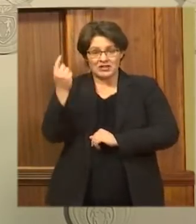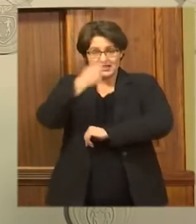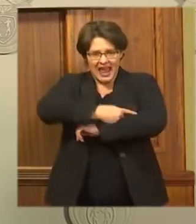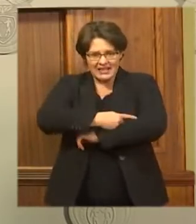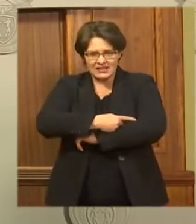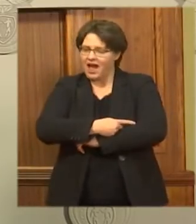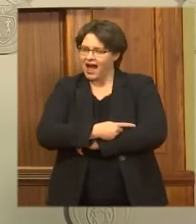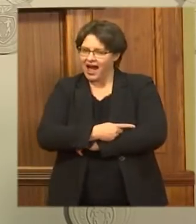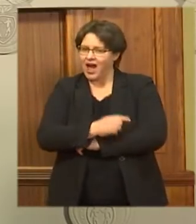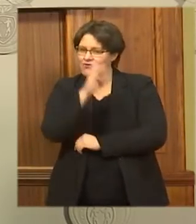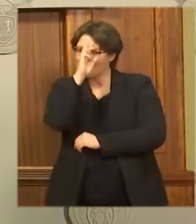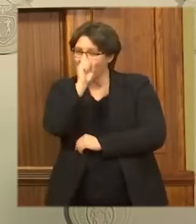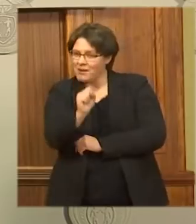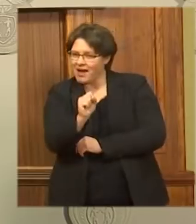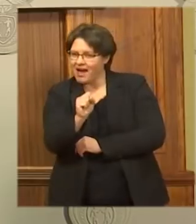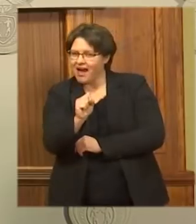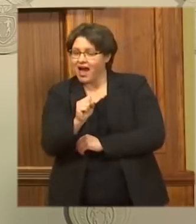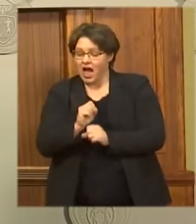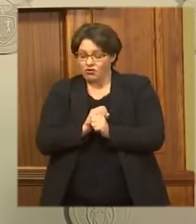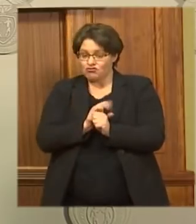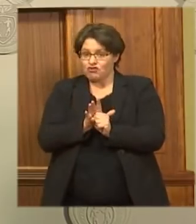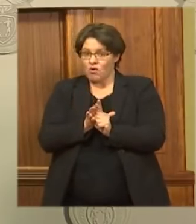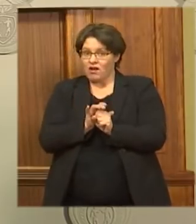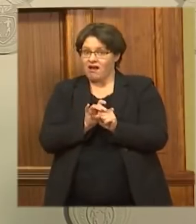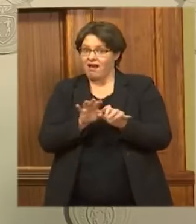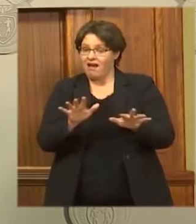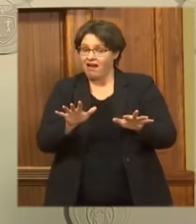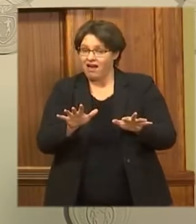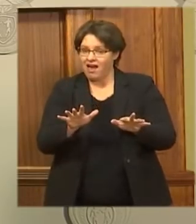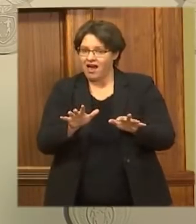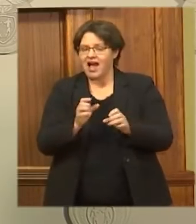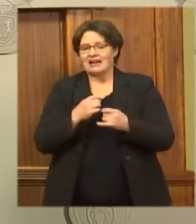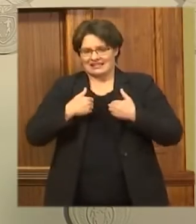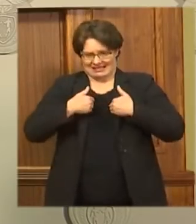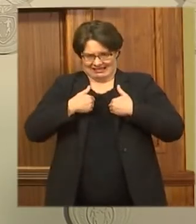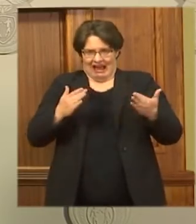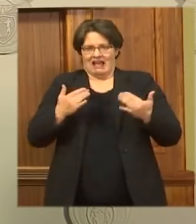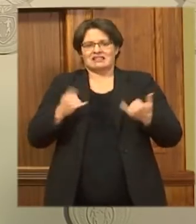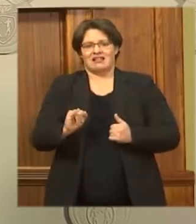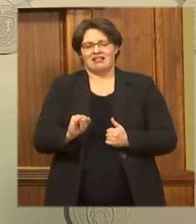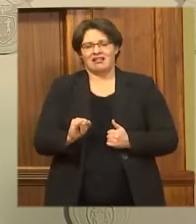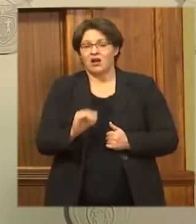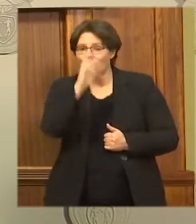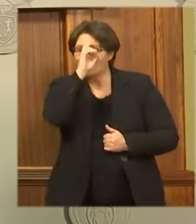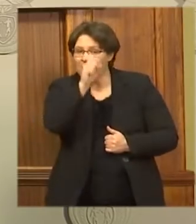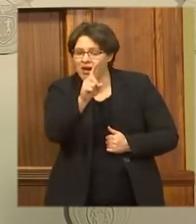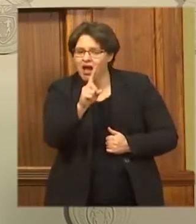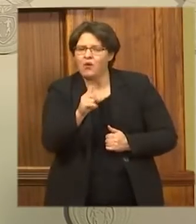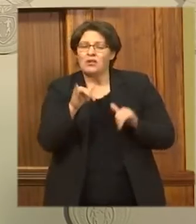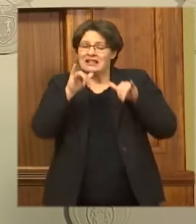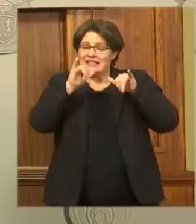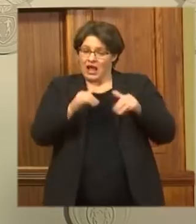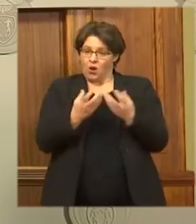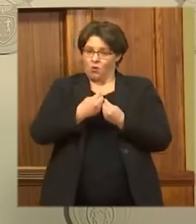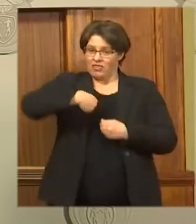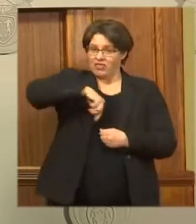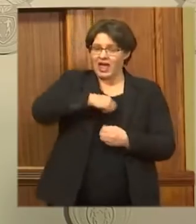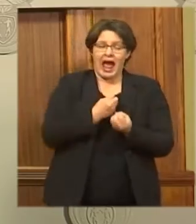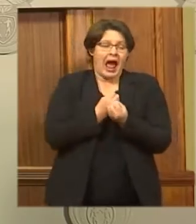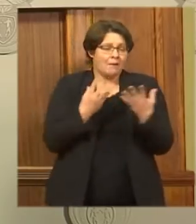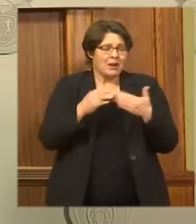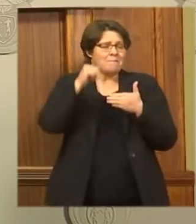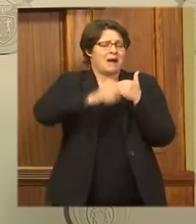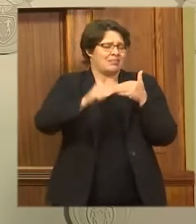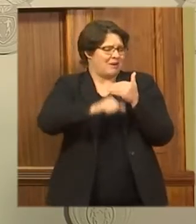near the beginning of this epidemic, and it will remain with us, as I've said before, for many